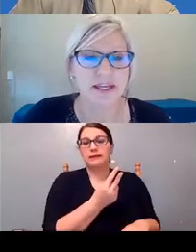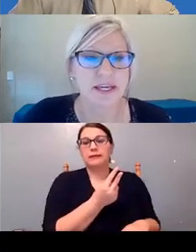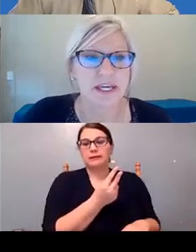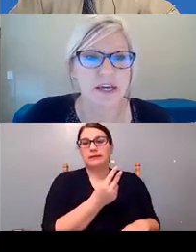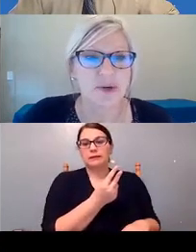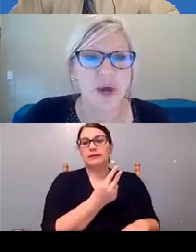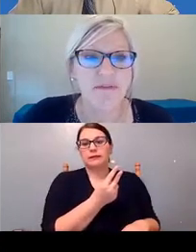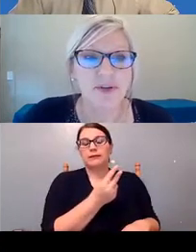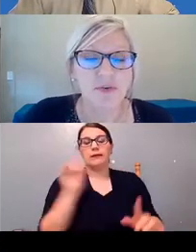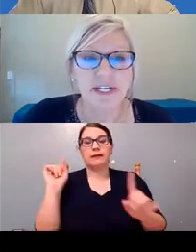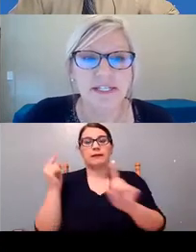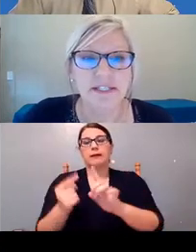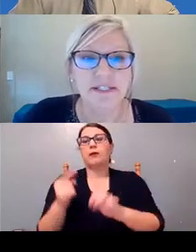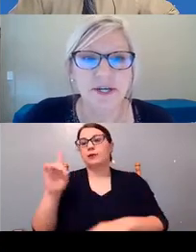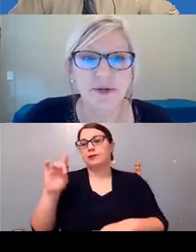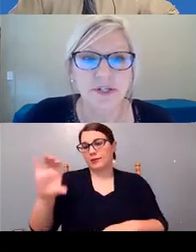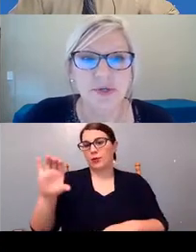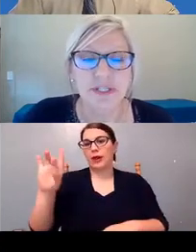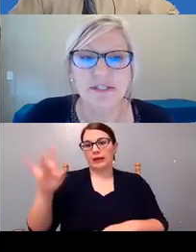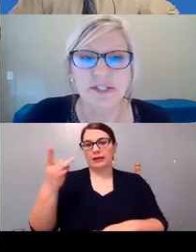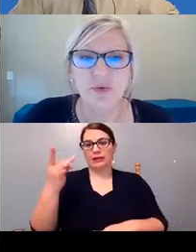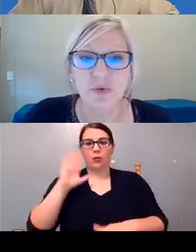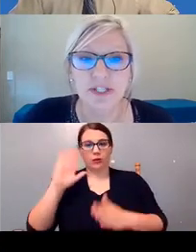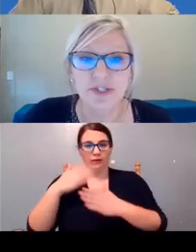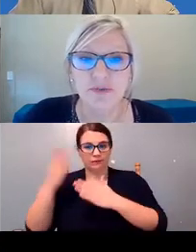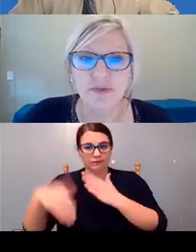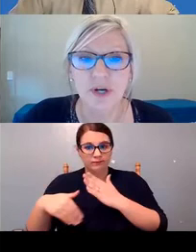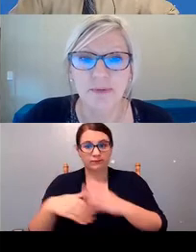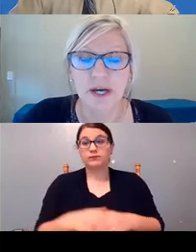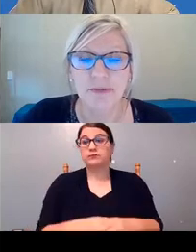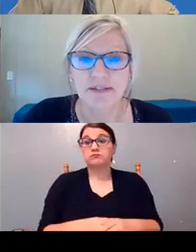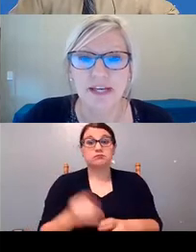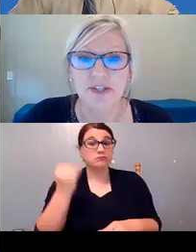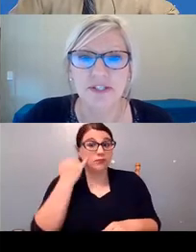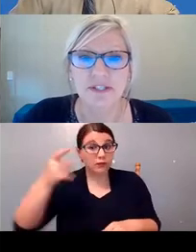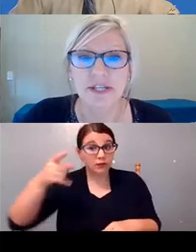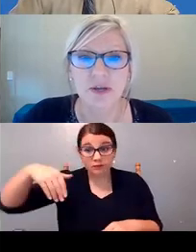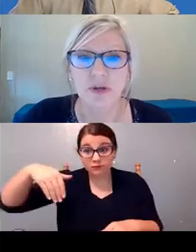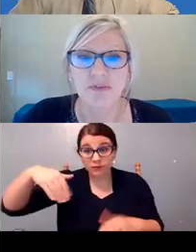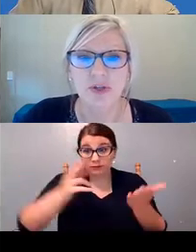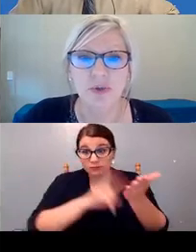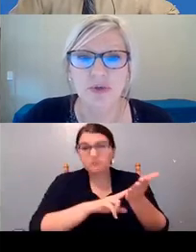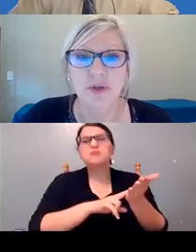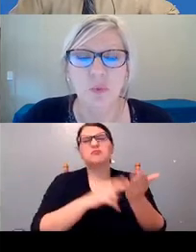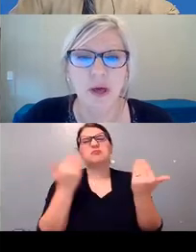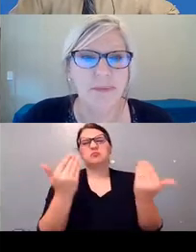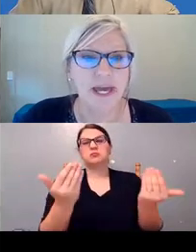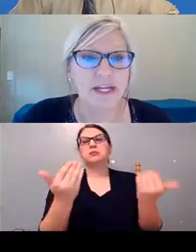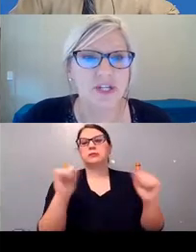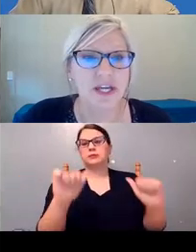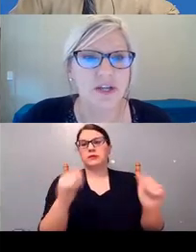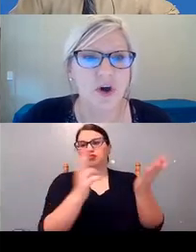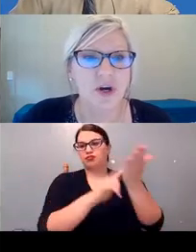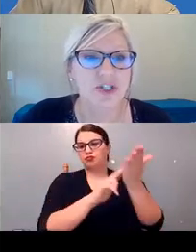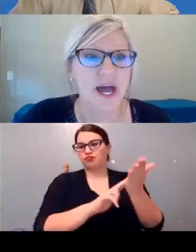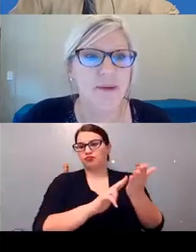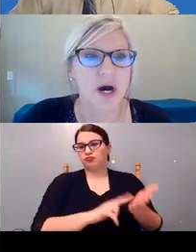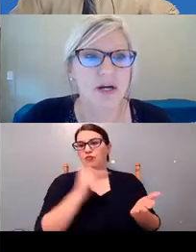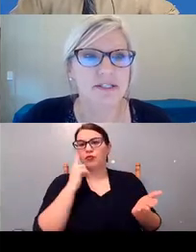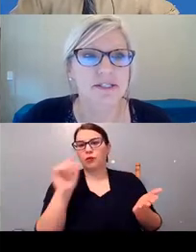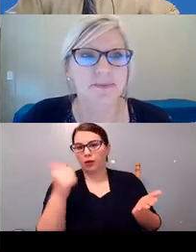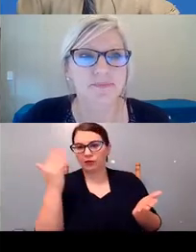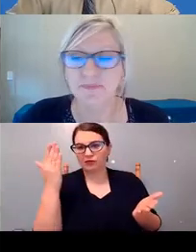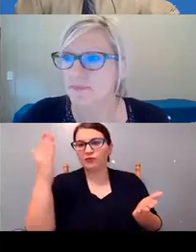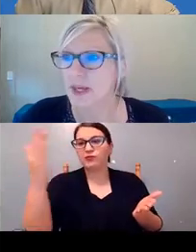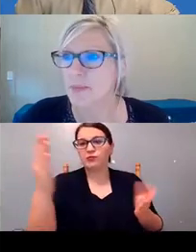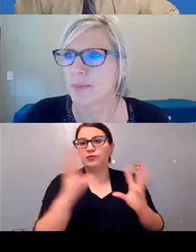8th. If you haven't already done so, you can still register for upcoming sessions, and we've included the webpage in our chat